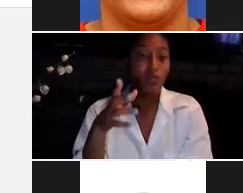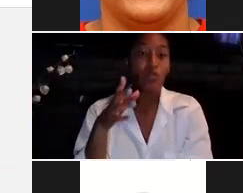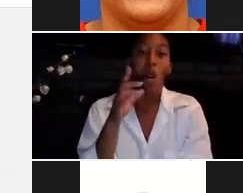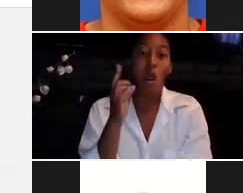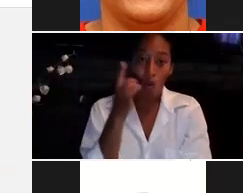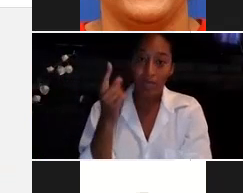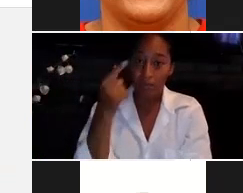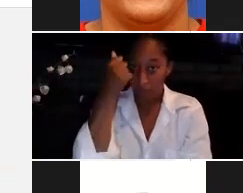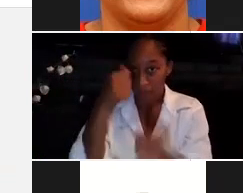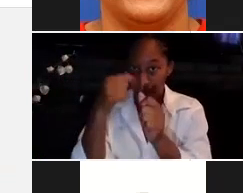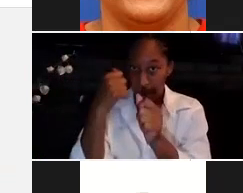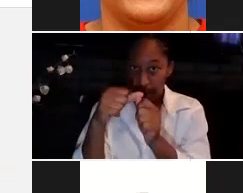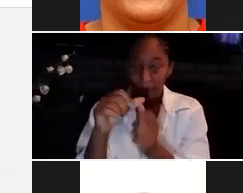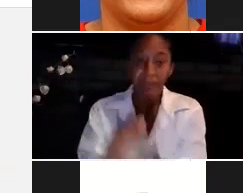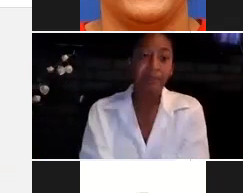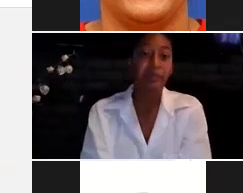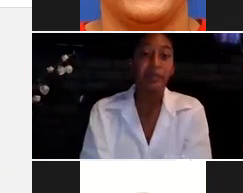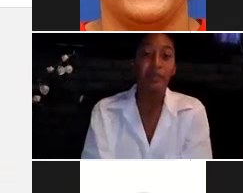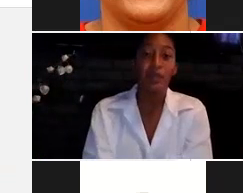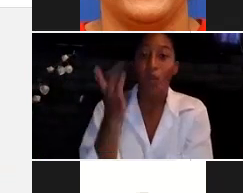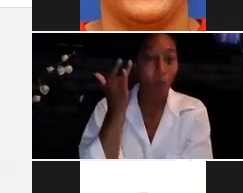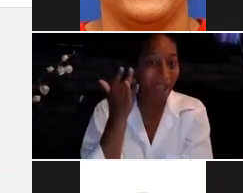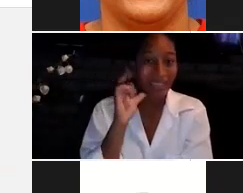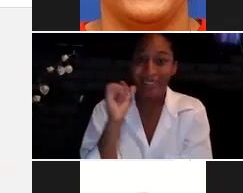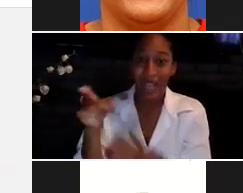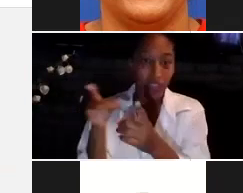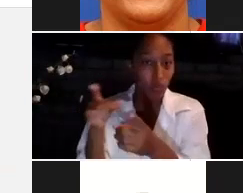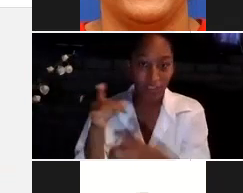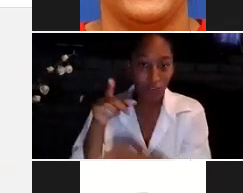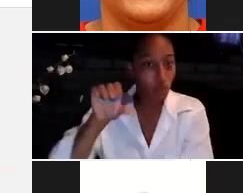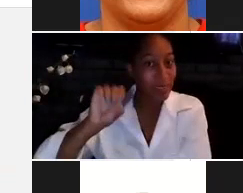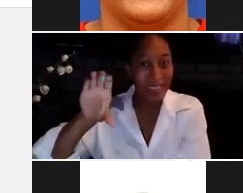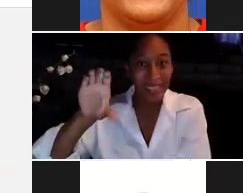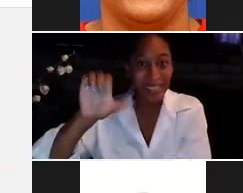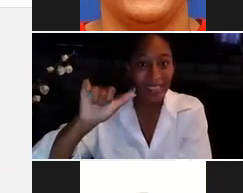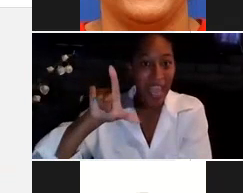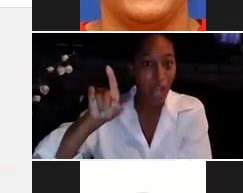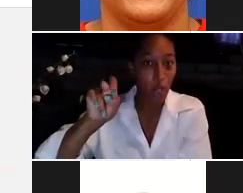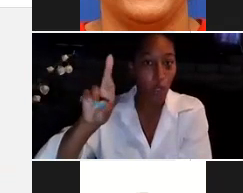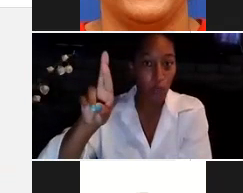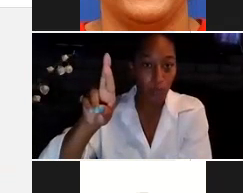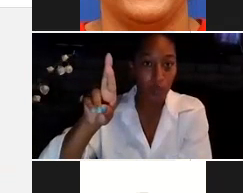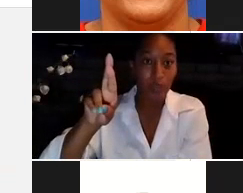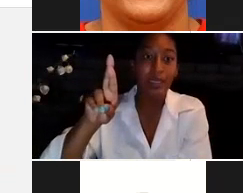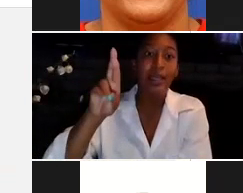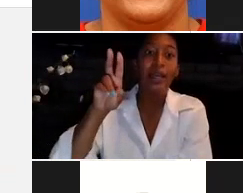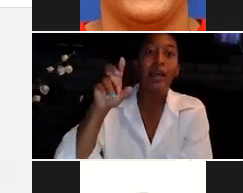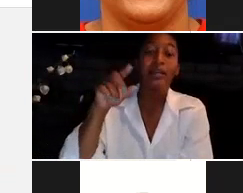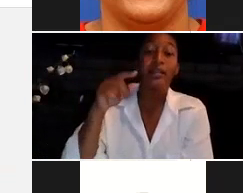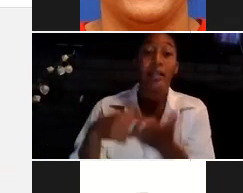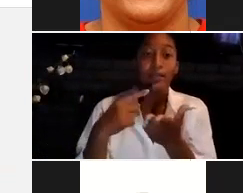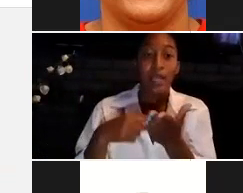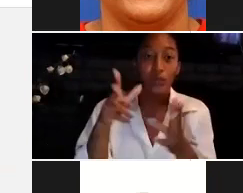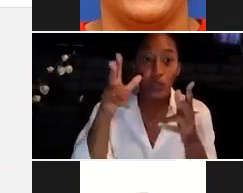So if we're going to be doing one-dimensional motion, as I said, we need a reference frame. Sometimes you hear that referred to as